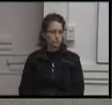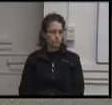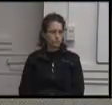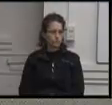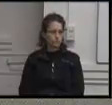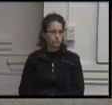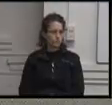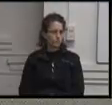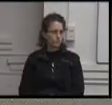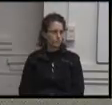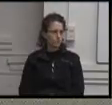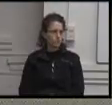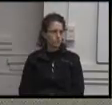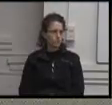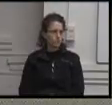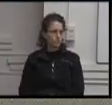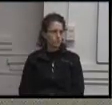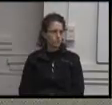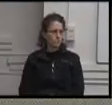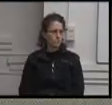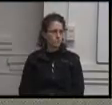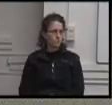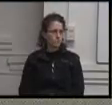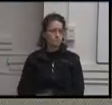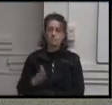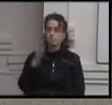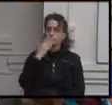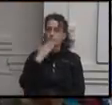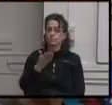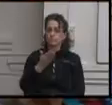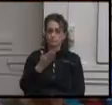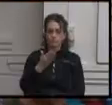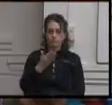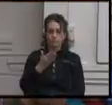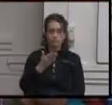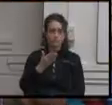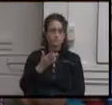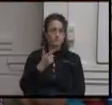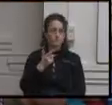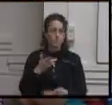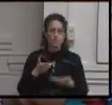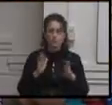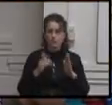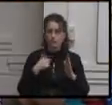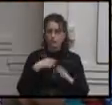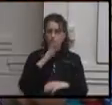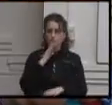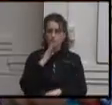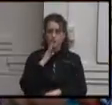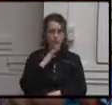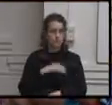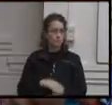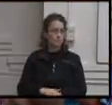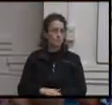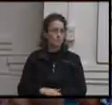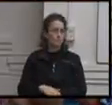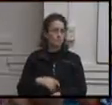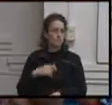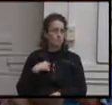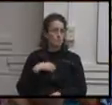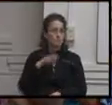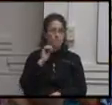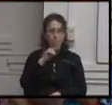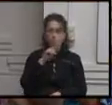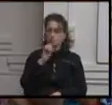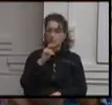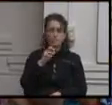Is he going to be long-winded? Thank you for allowing me to speak. My name is David Emery. I am not a